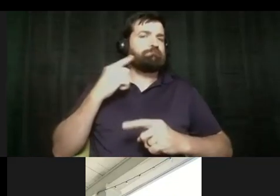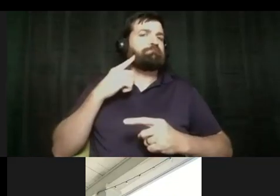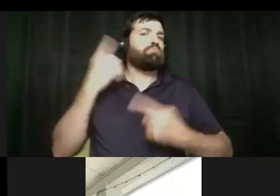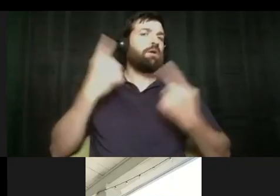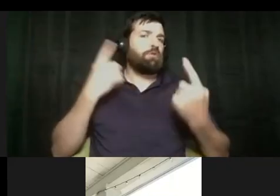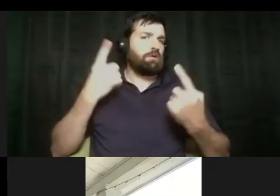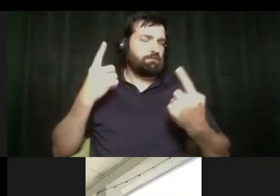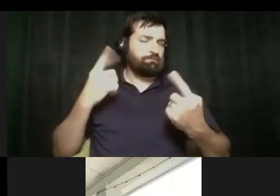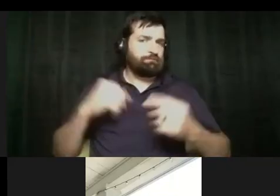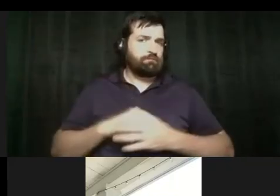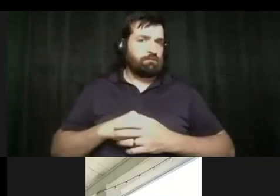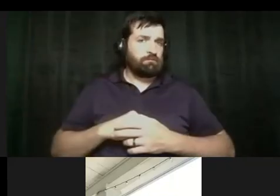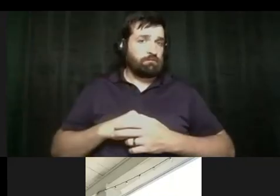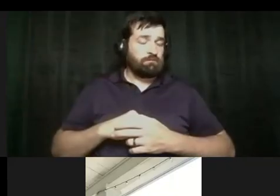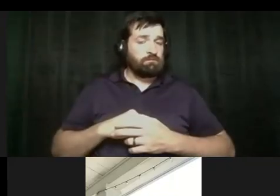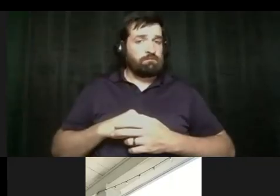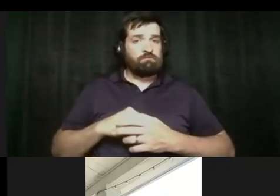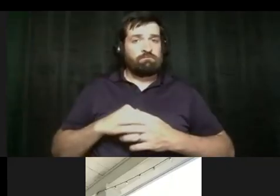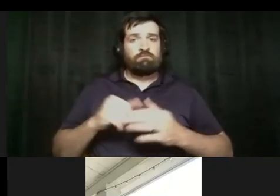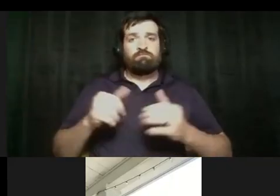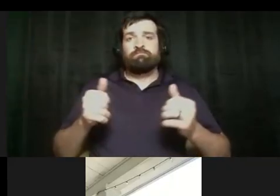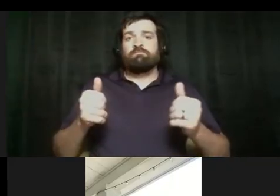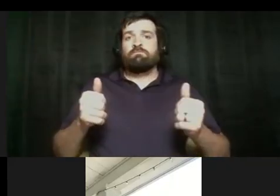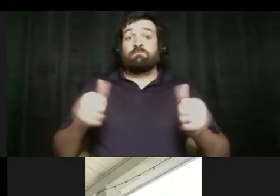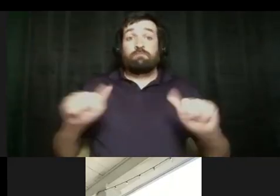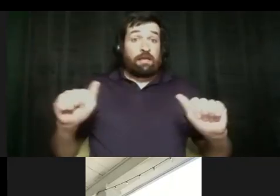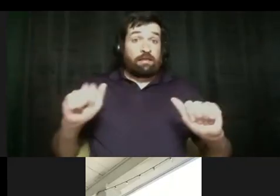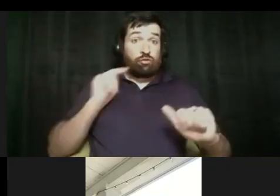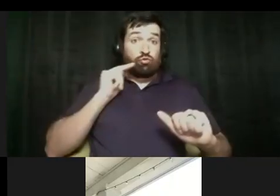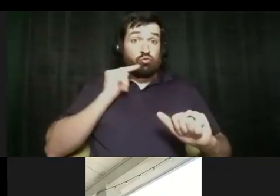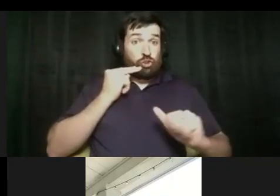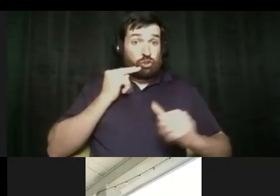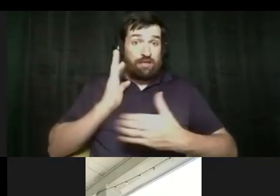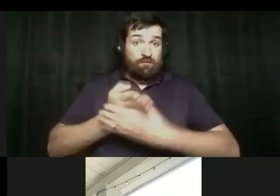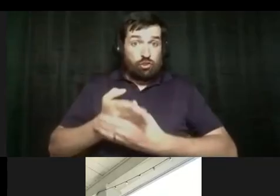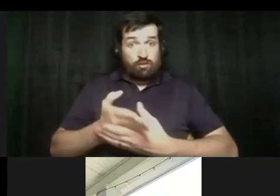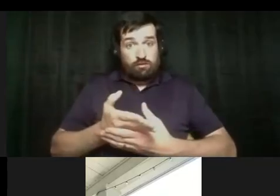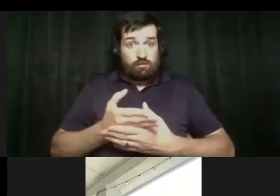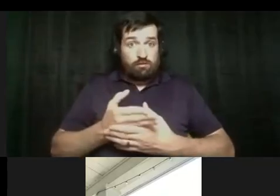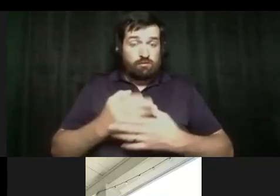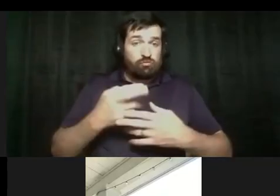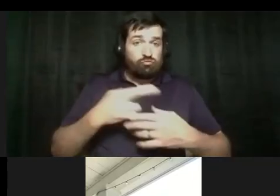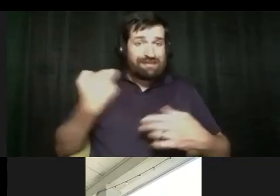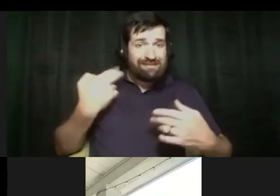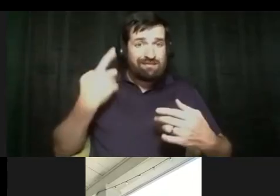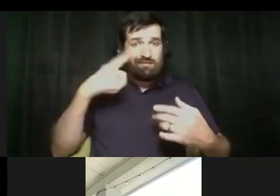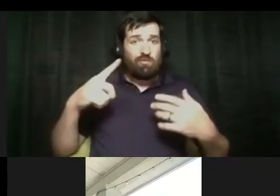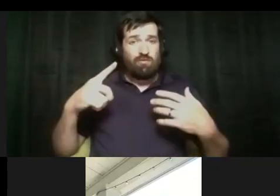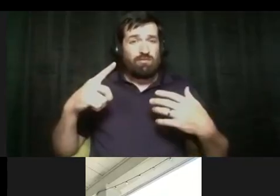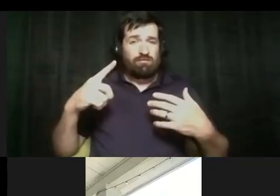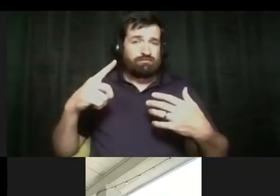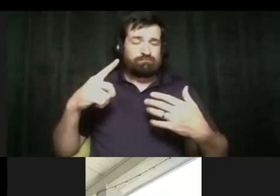you think is there any nutrition intervention to address or help people